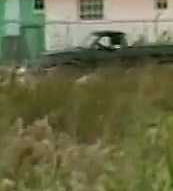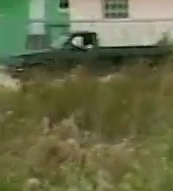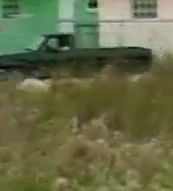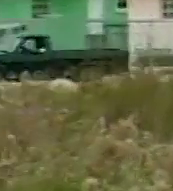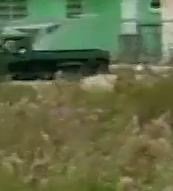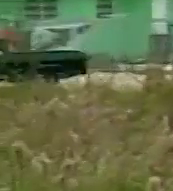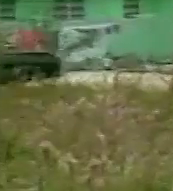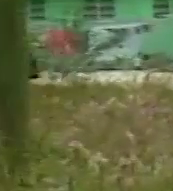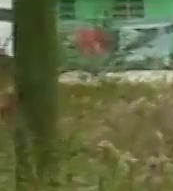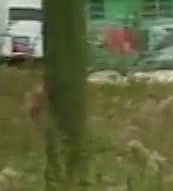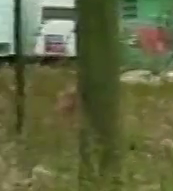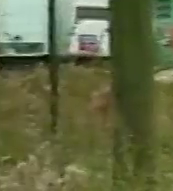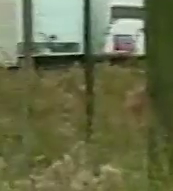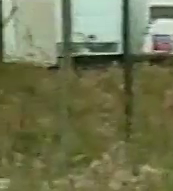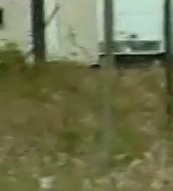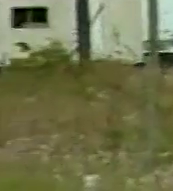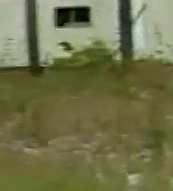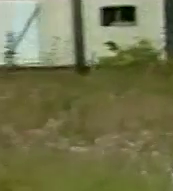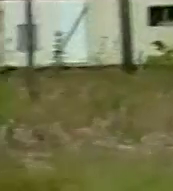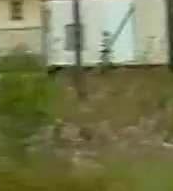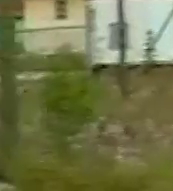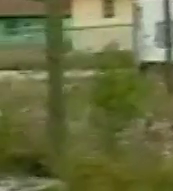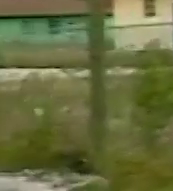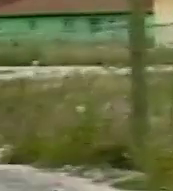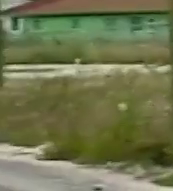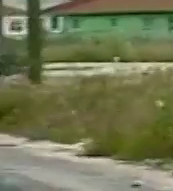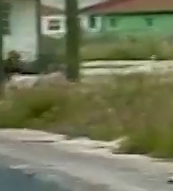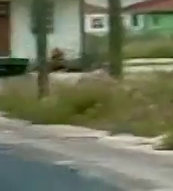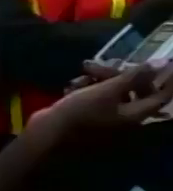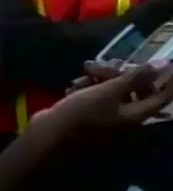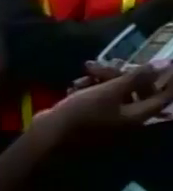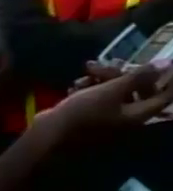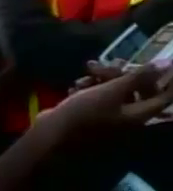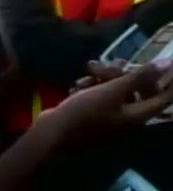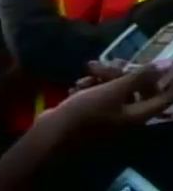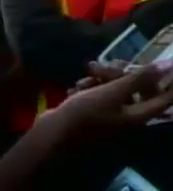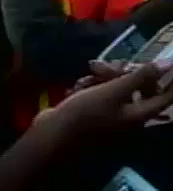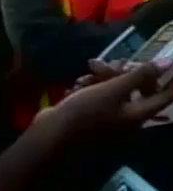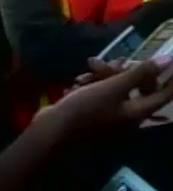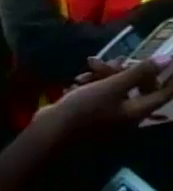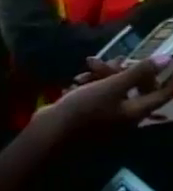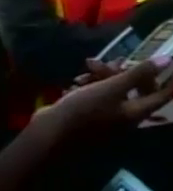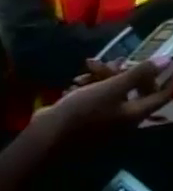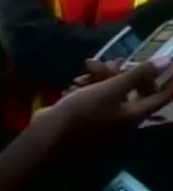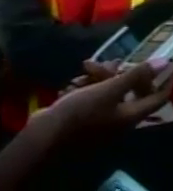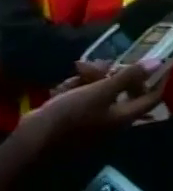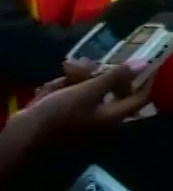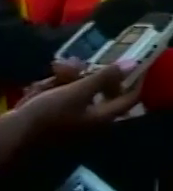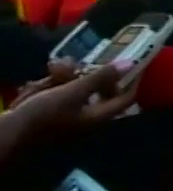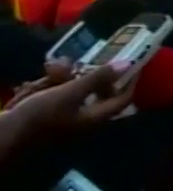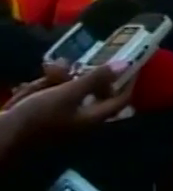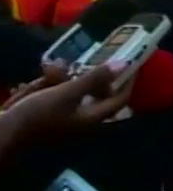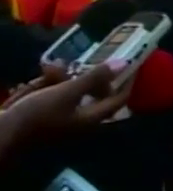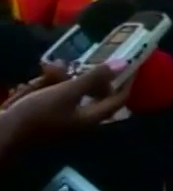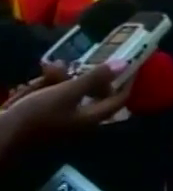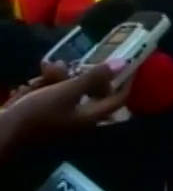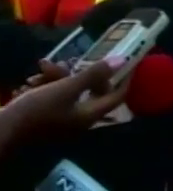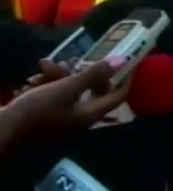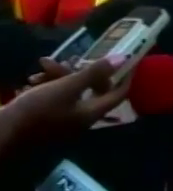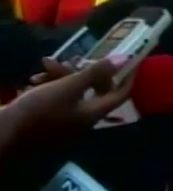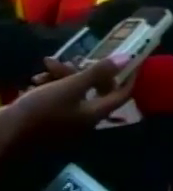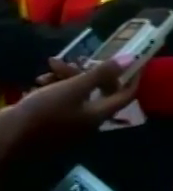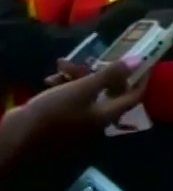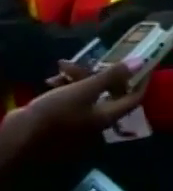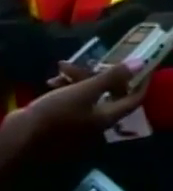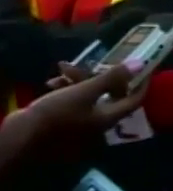the PLP's mortgage bailout plan draws lots of feedback. And Prime Minister Ingram addresses infant mortality. All